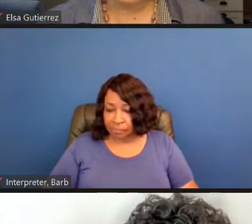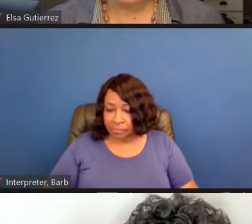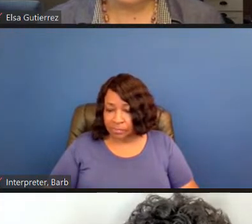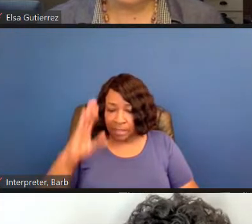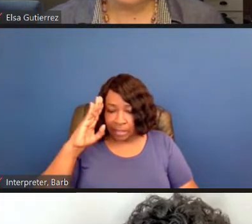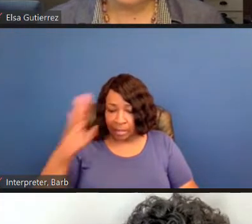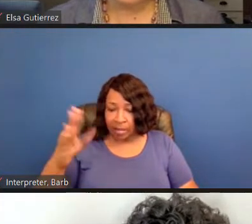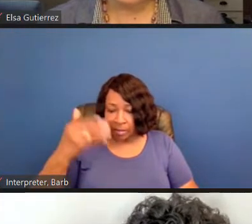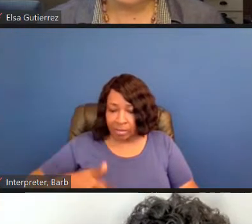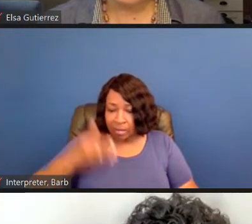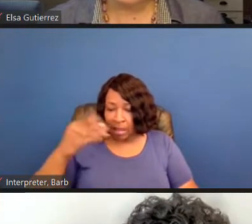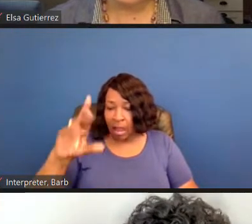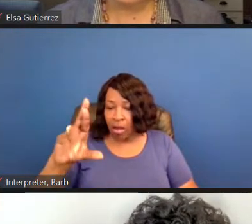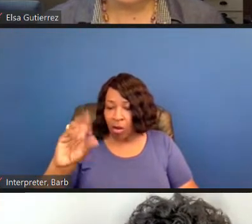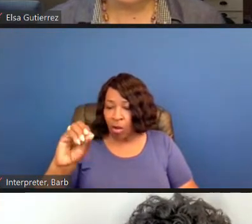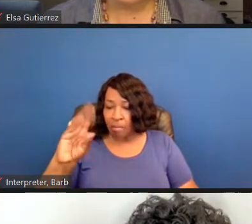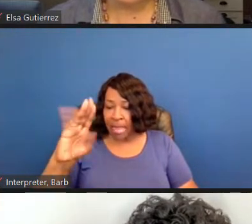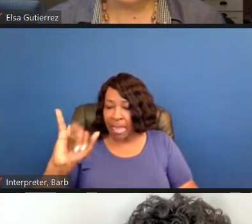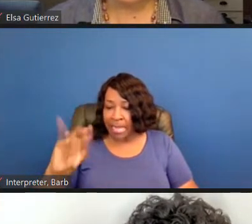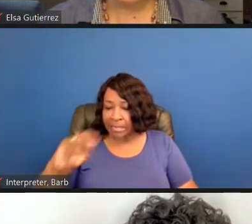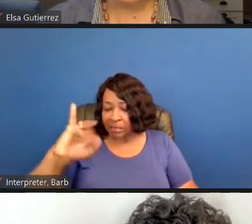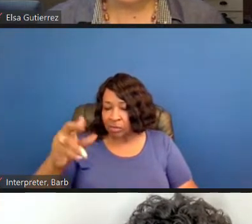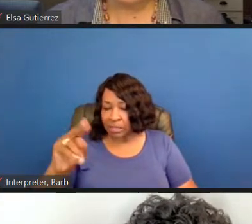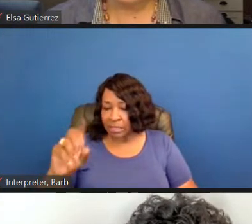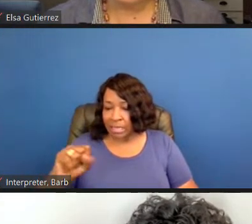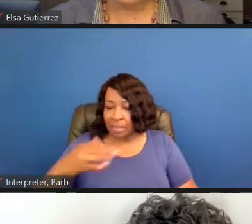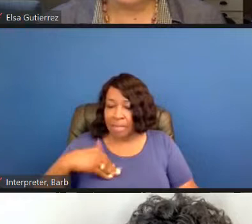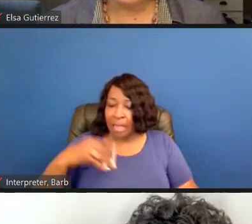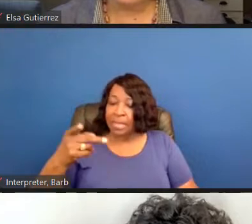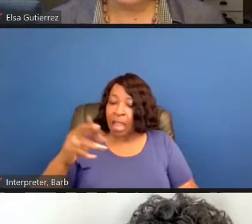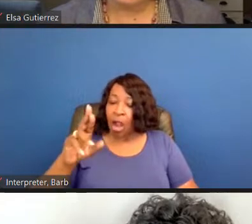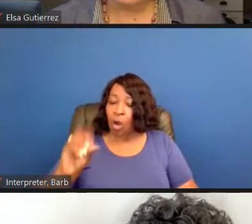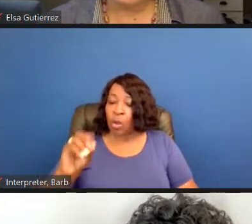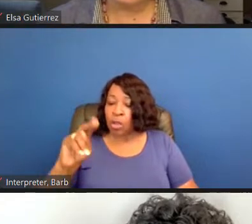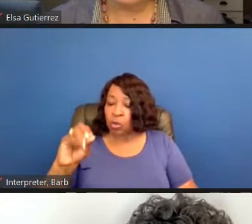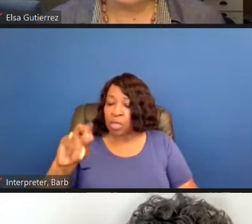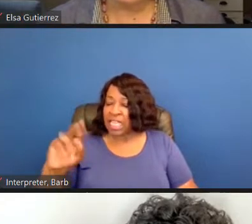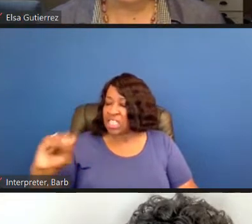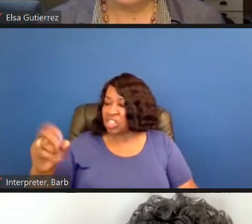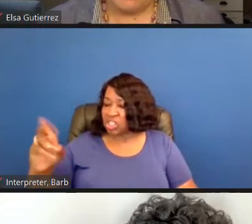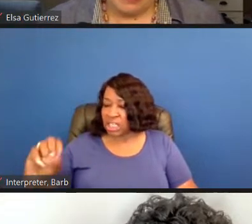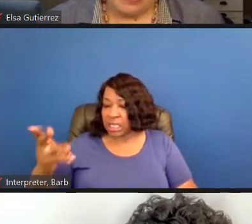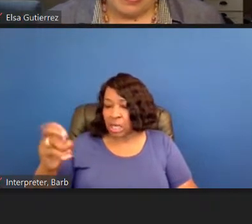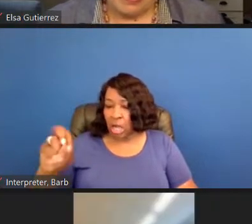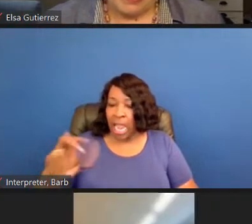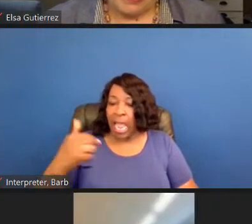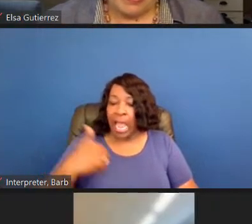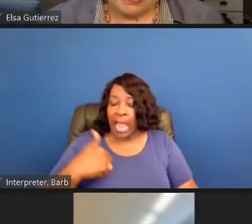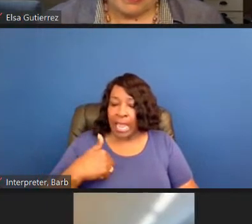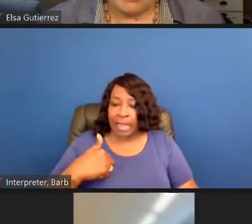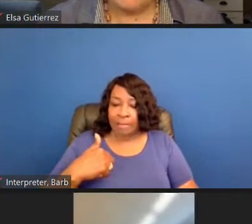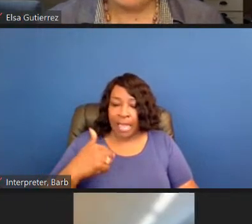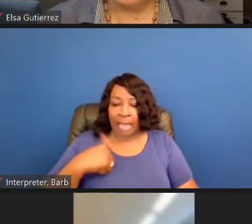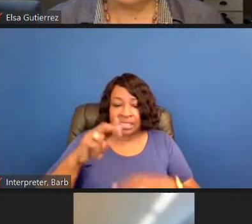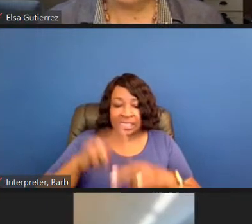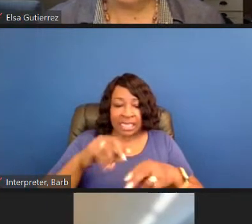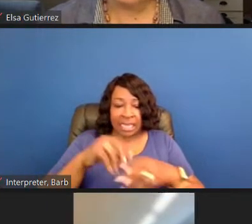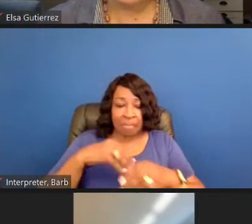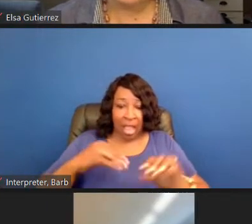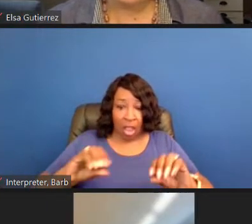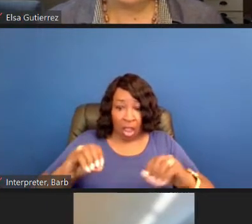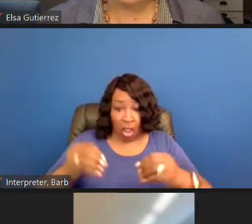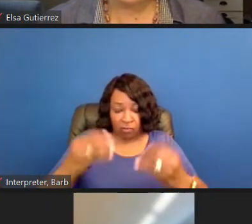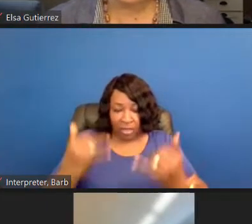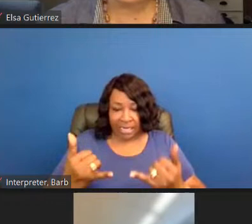Hello, this is Robin Jones. My pronouns she, her. I am the director. I'm sorry. I'm sitting in my office right now with